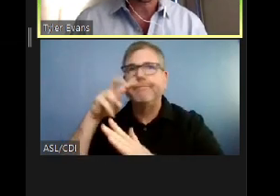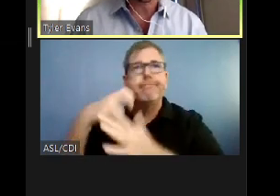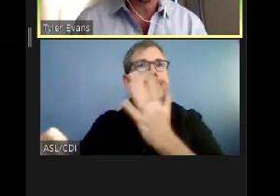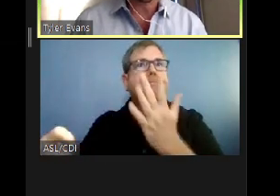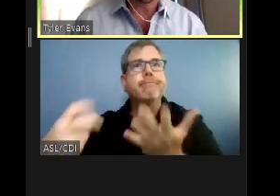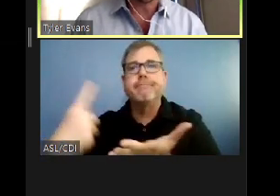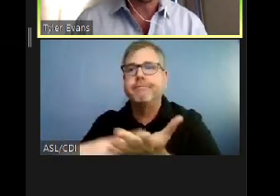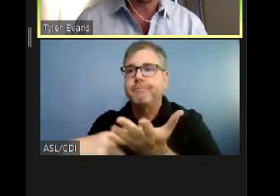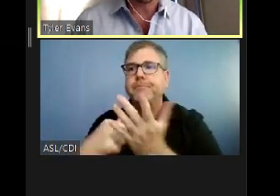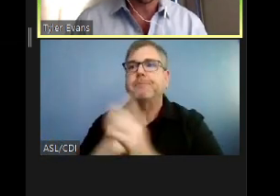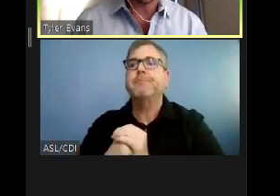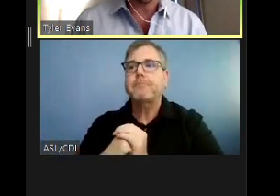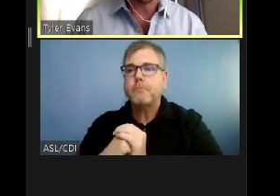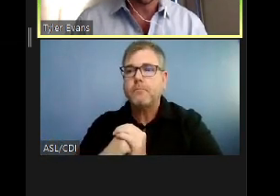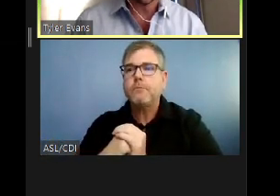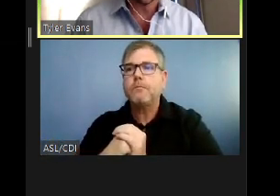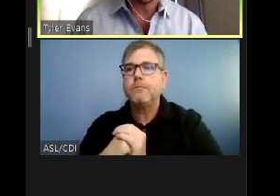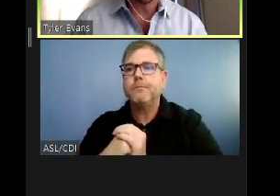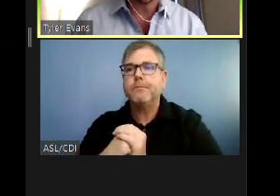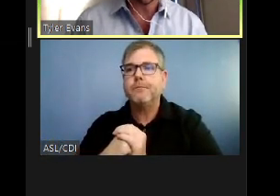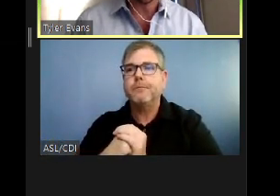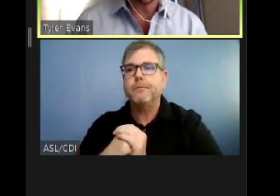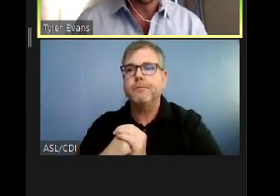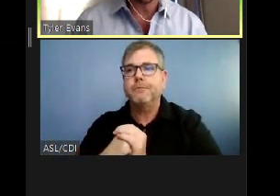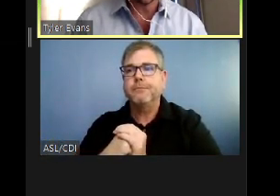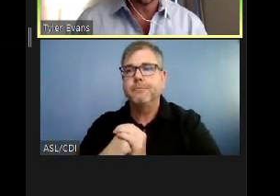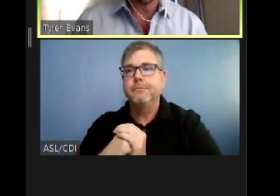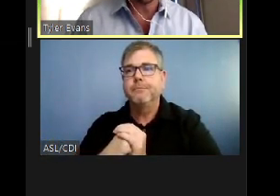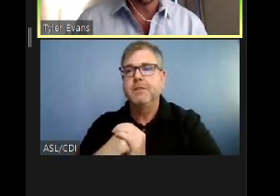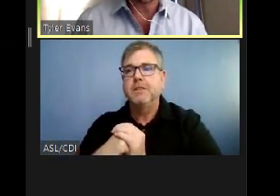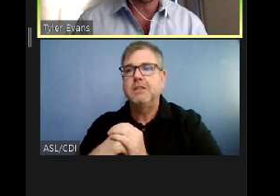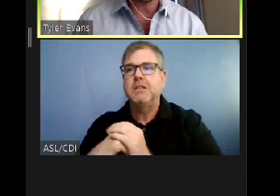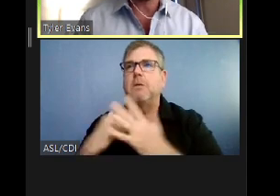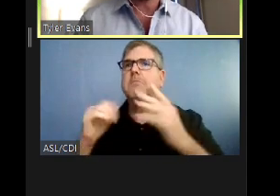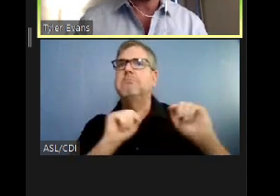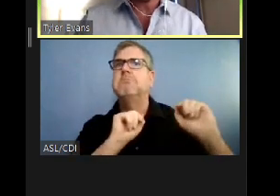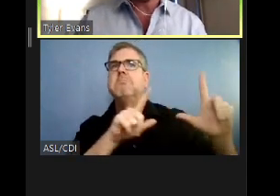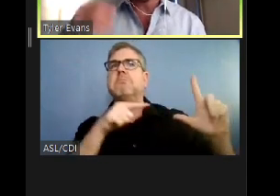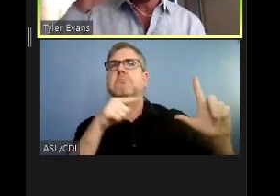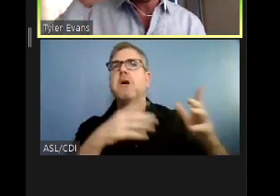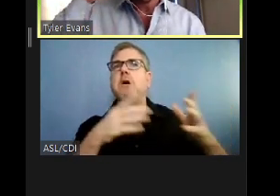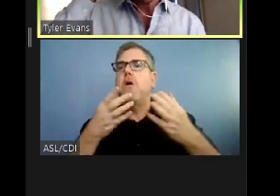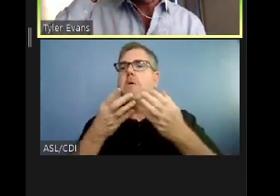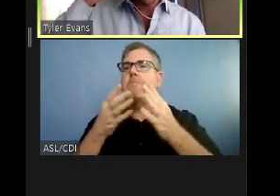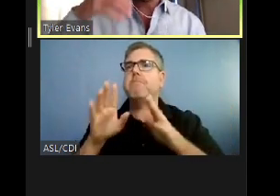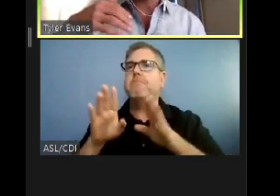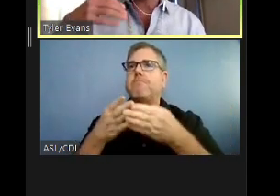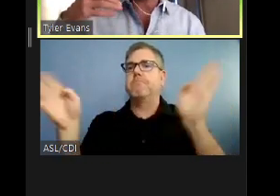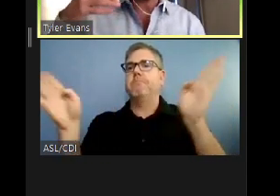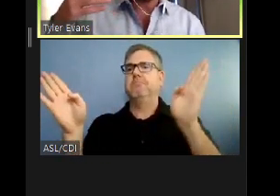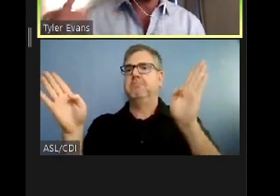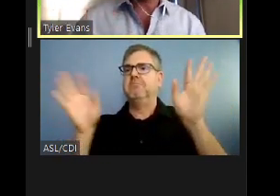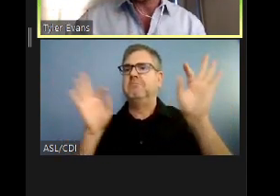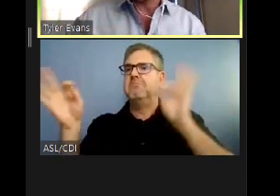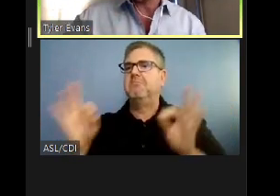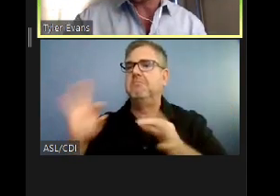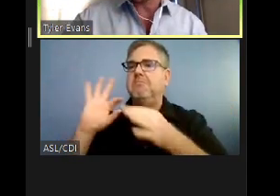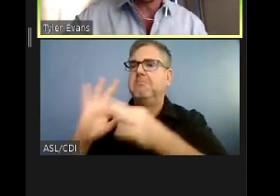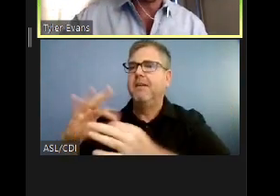So just sort of a broad overview of the vaccine trials